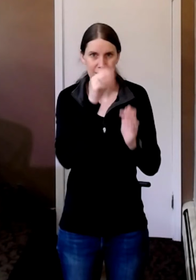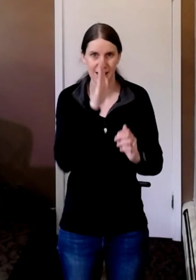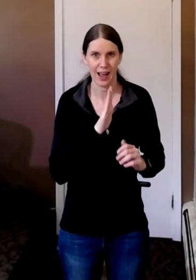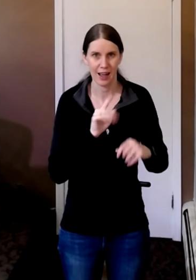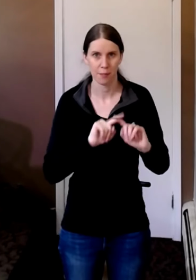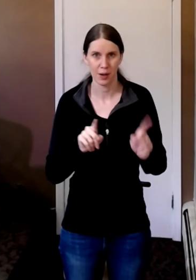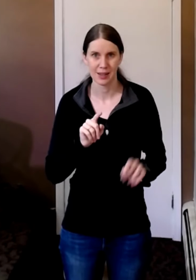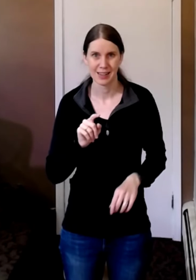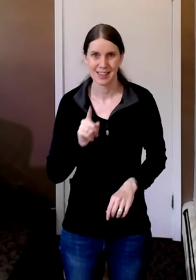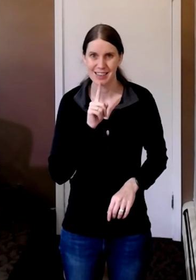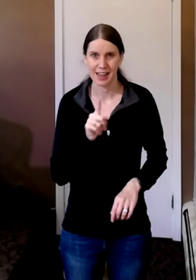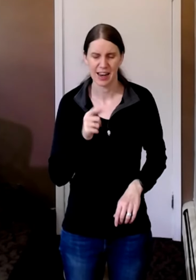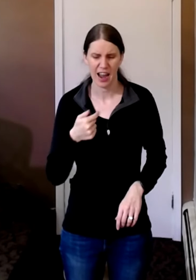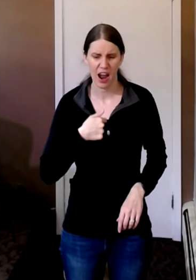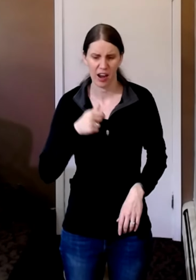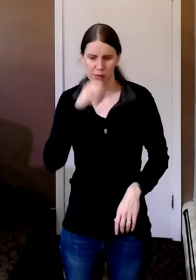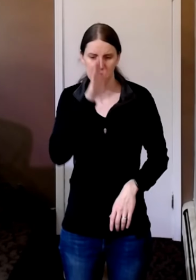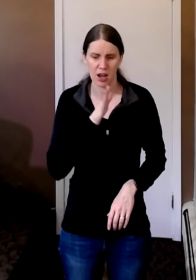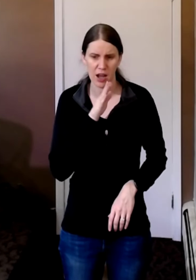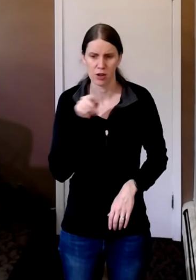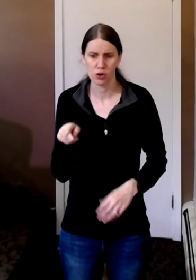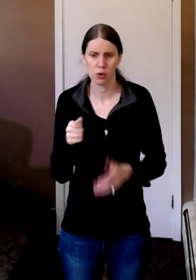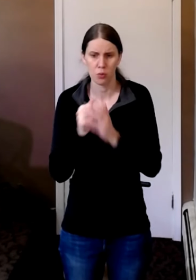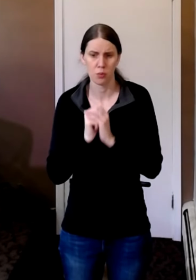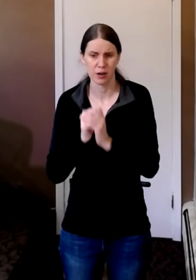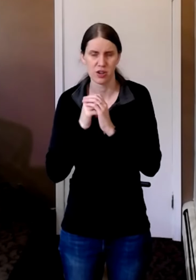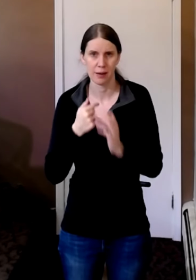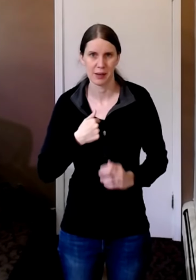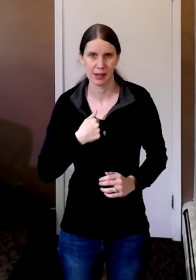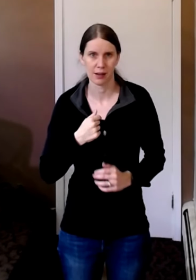throne there and say, I'm God, you got to worship me.